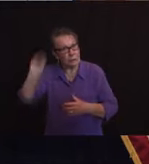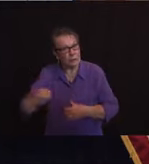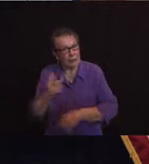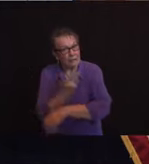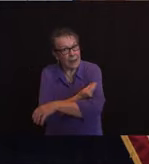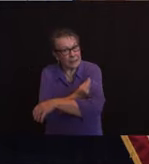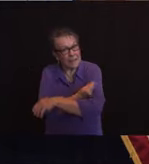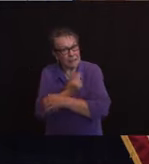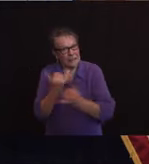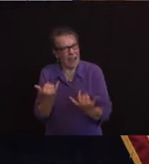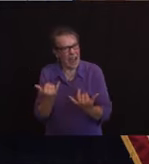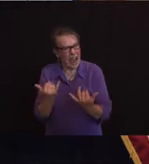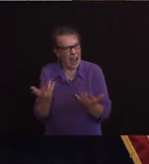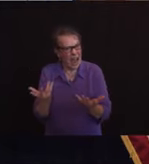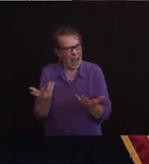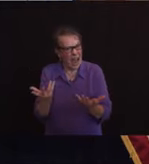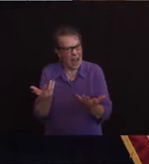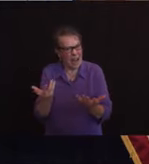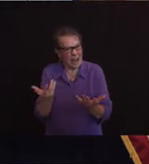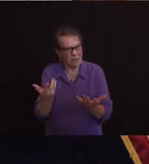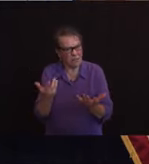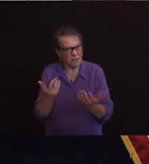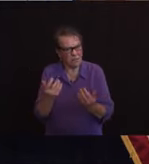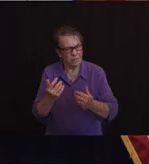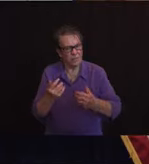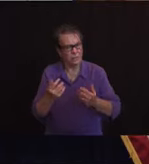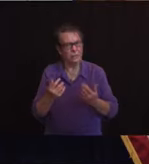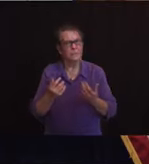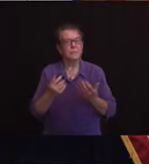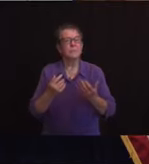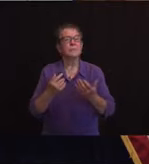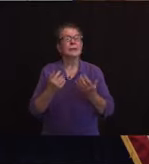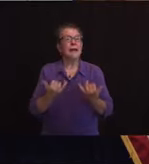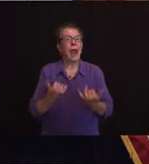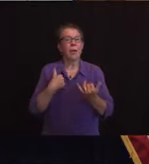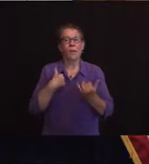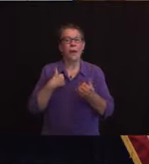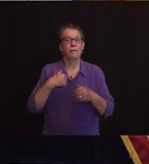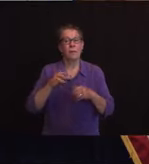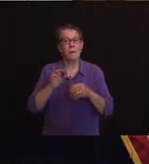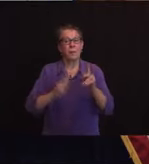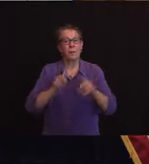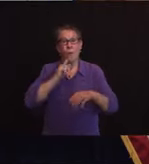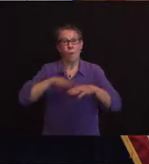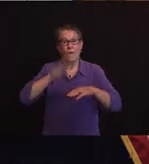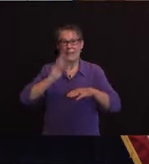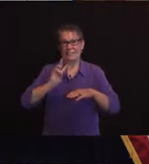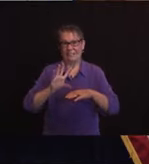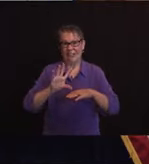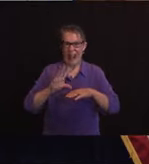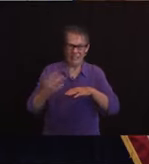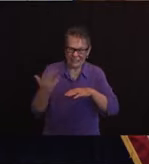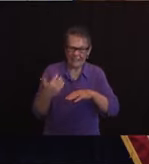67%. So that's an indication of when we do a push, when we see a particular